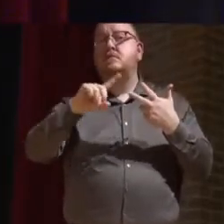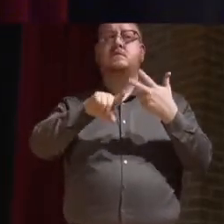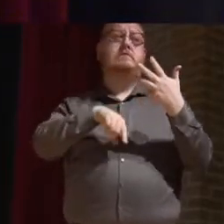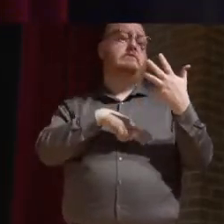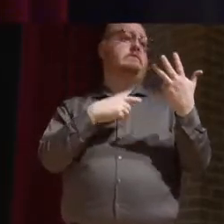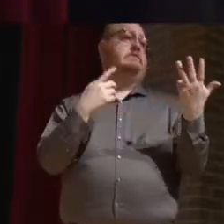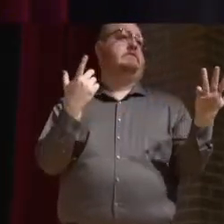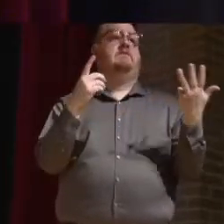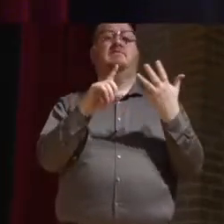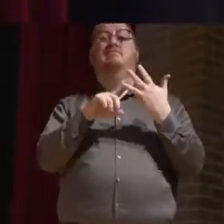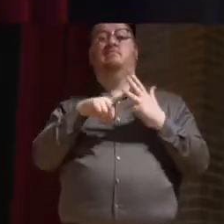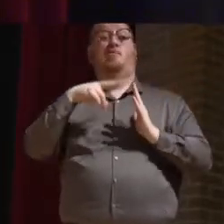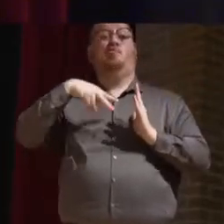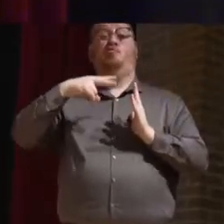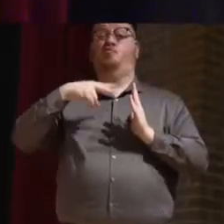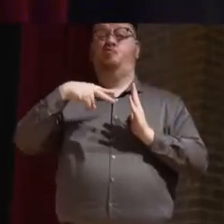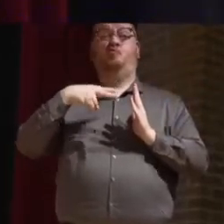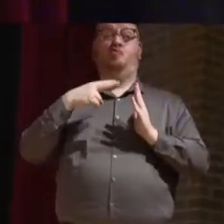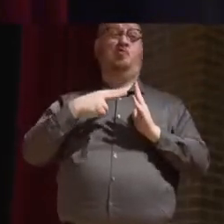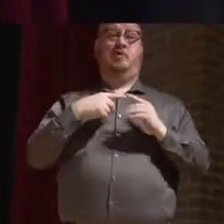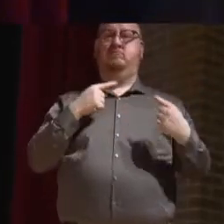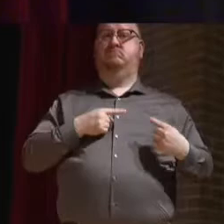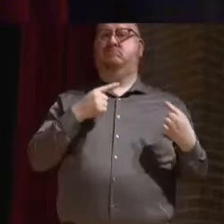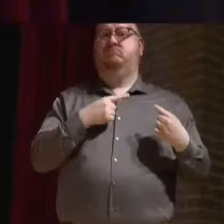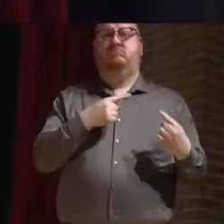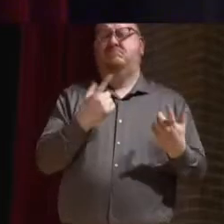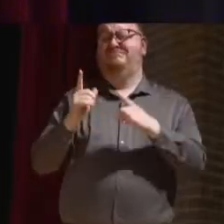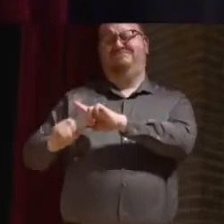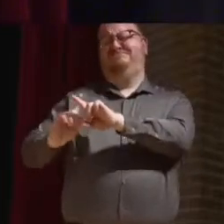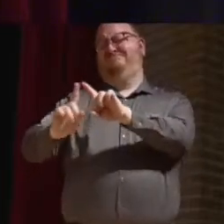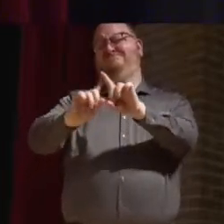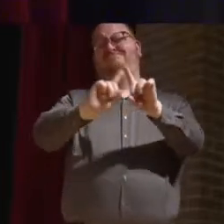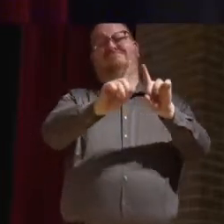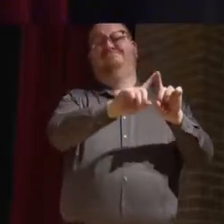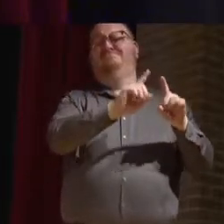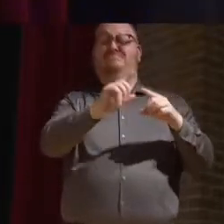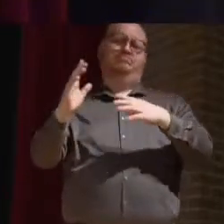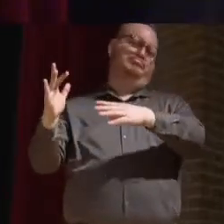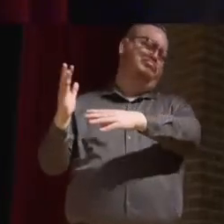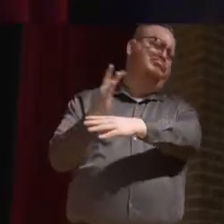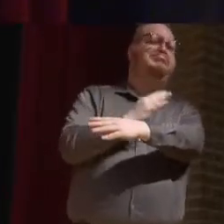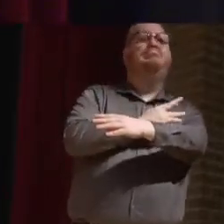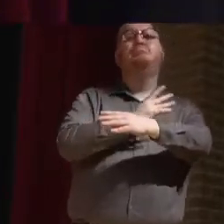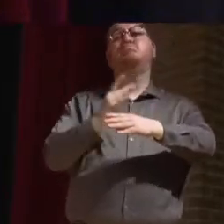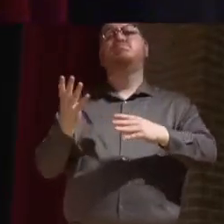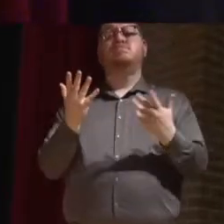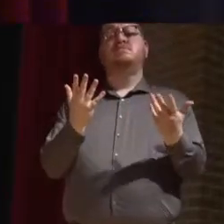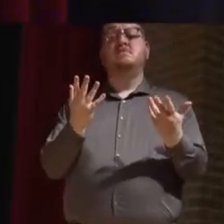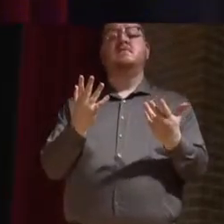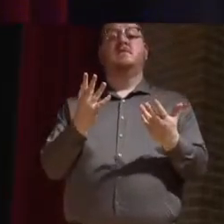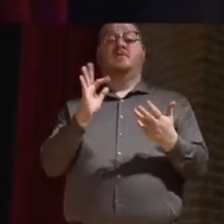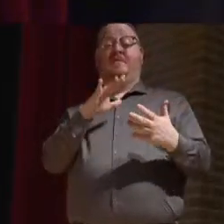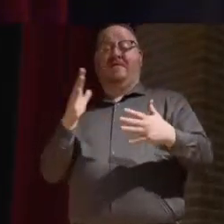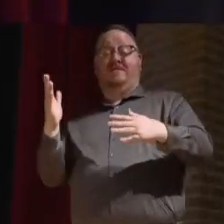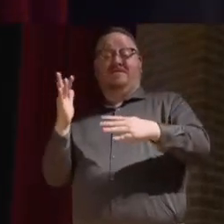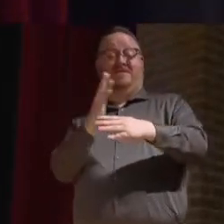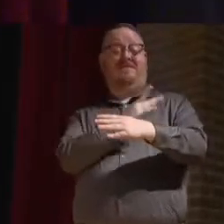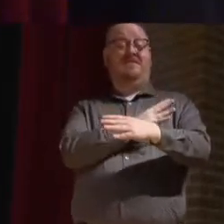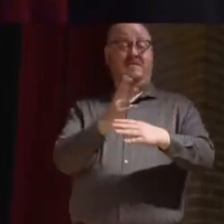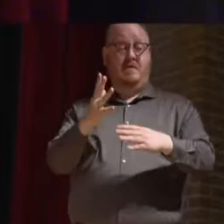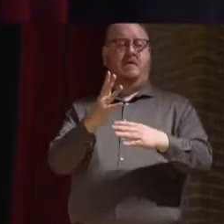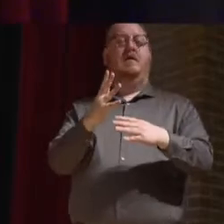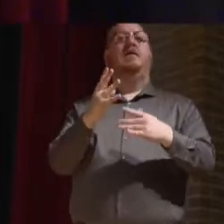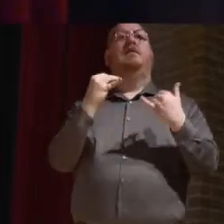have a reading disability or something. And so there's such a broad range. And so in those Olympics, some